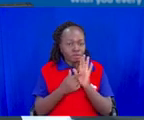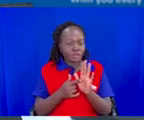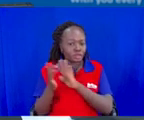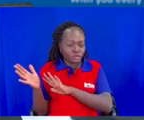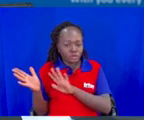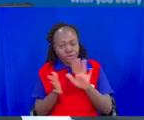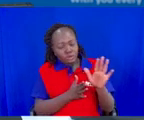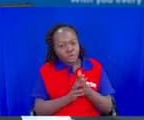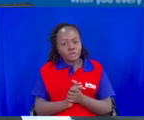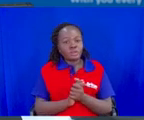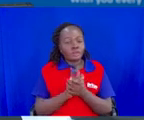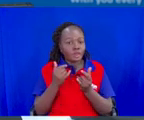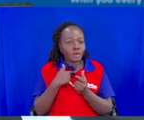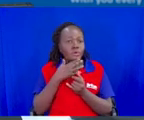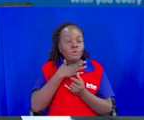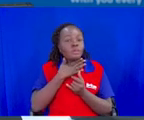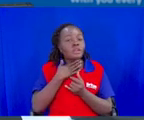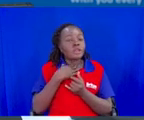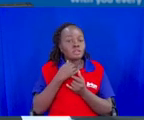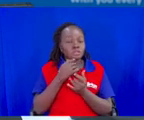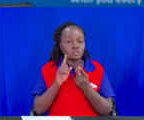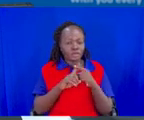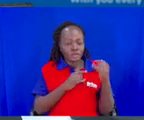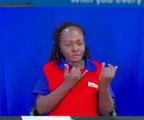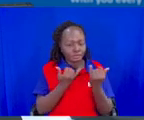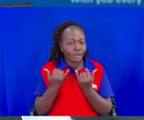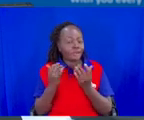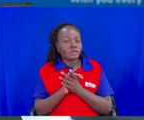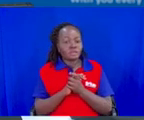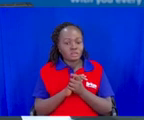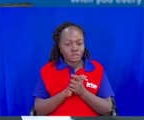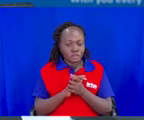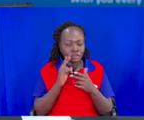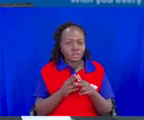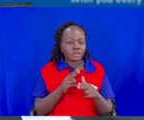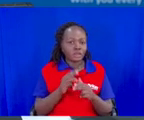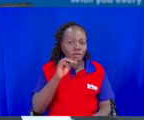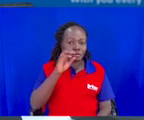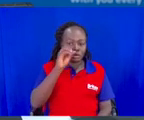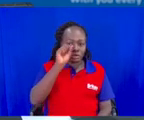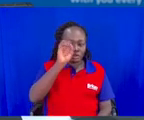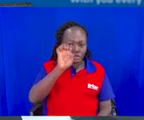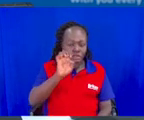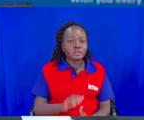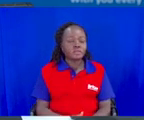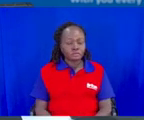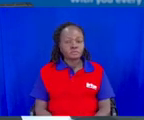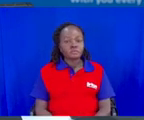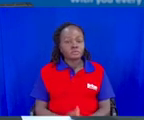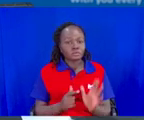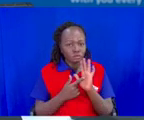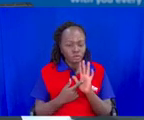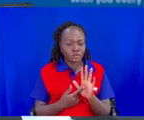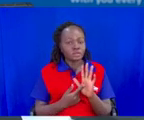presentation. I would like now to invite Mr. James Mosse to present